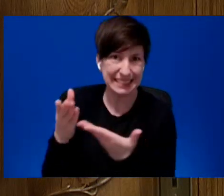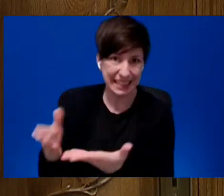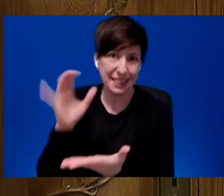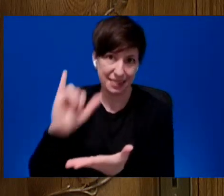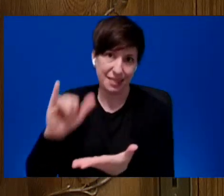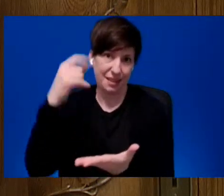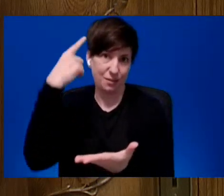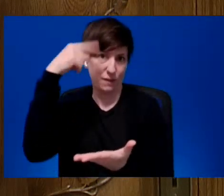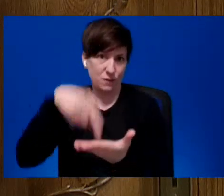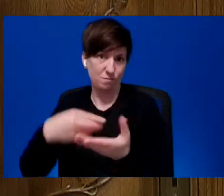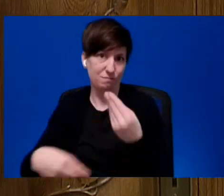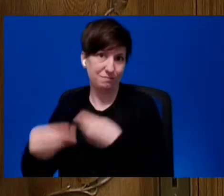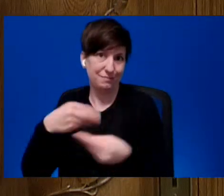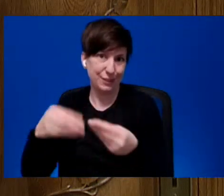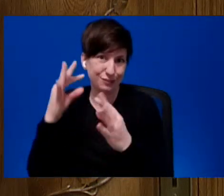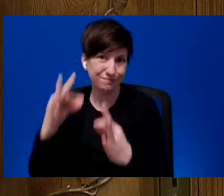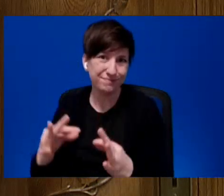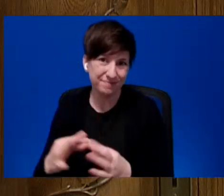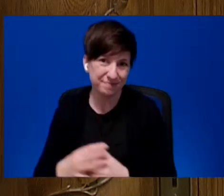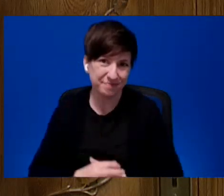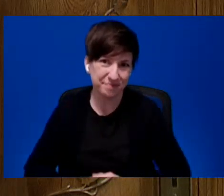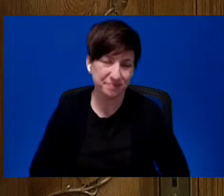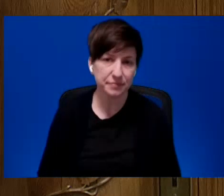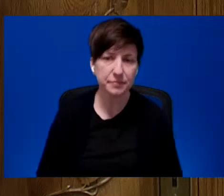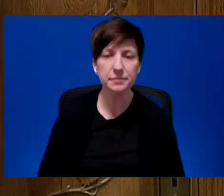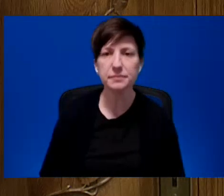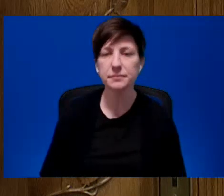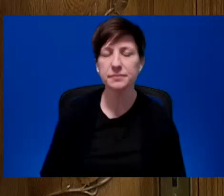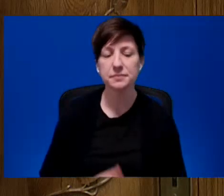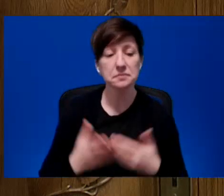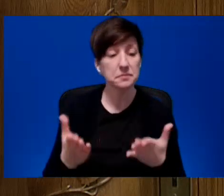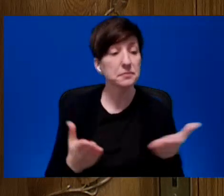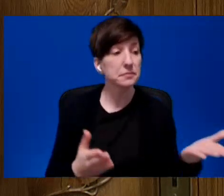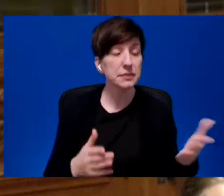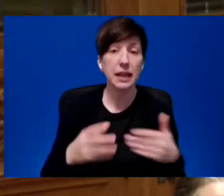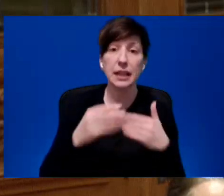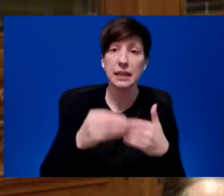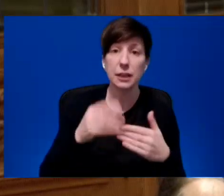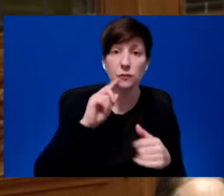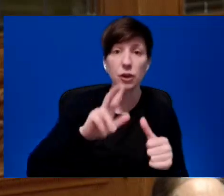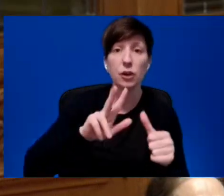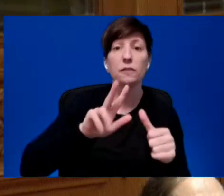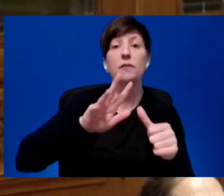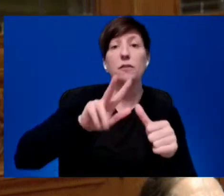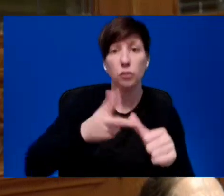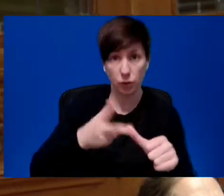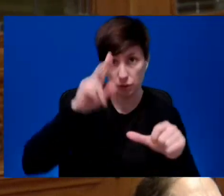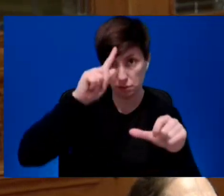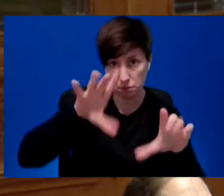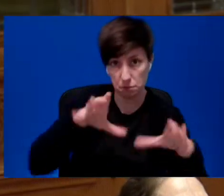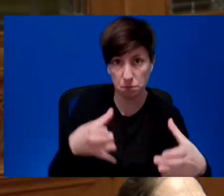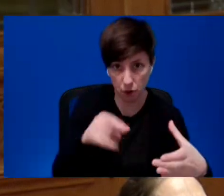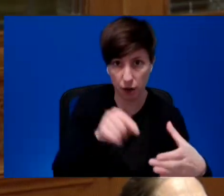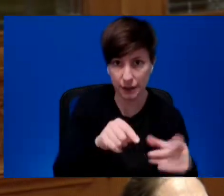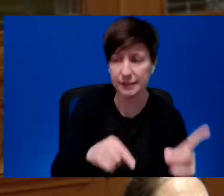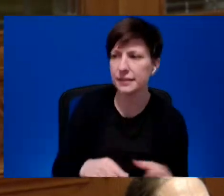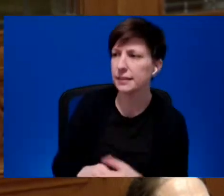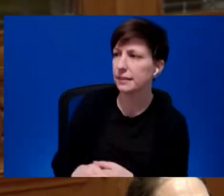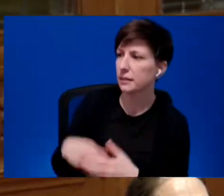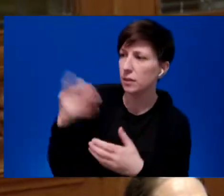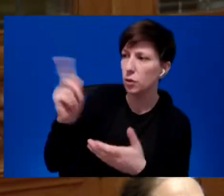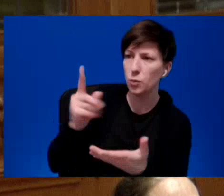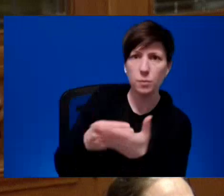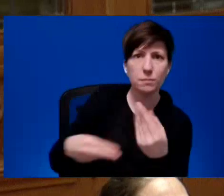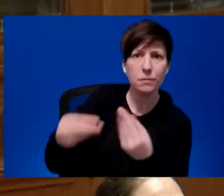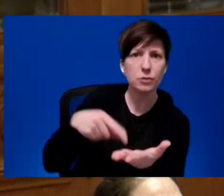Leader of the third party. Thank you, Honourable Speaker. Missing from this year's budget is tangible support for renters. This government has consistently